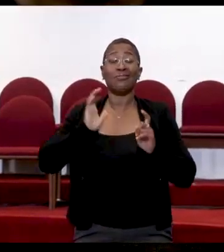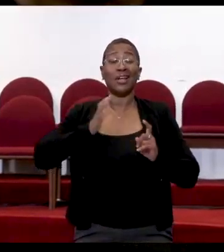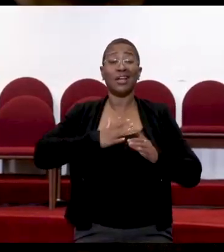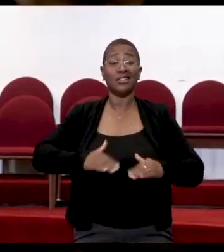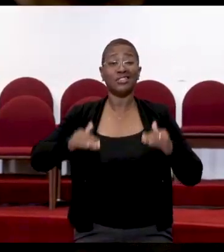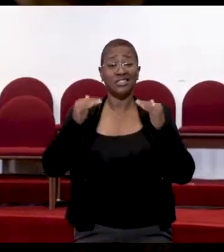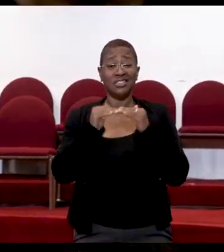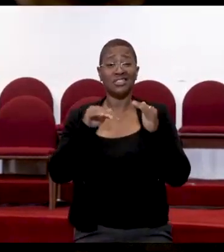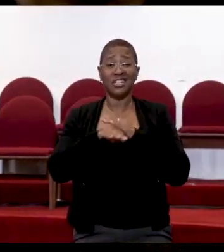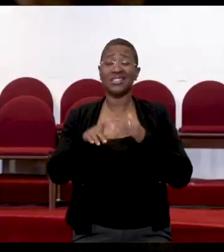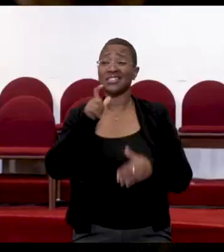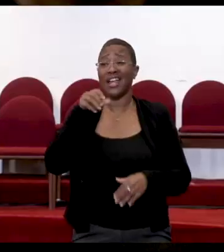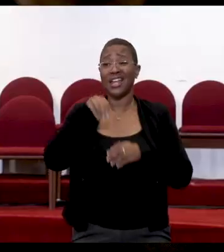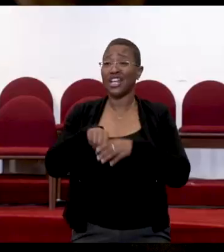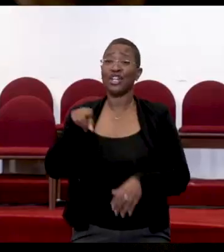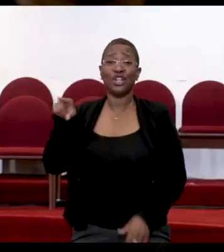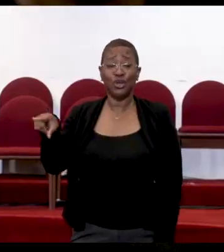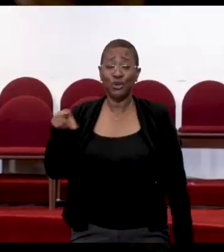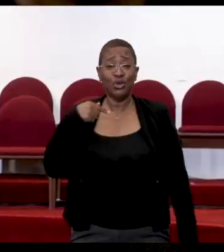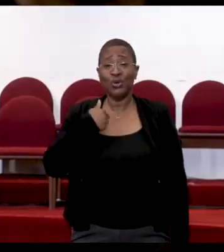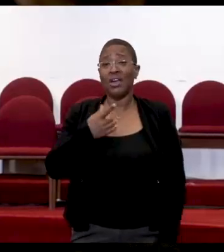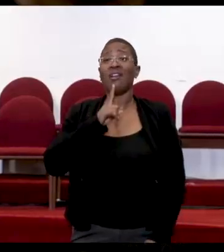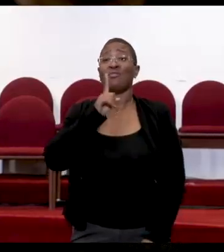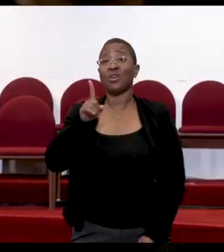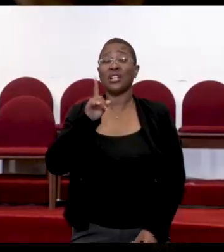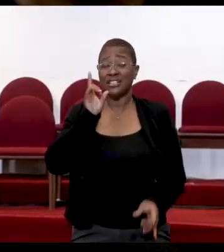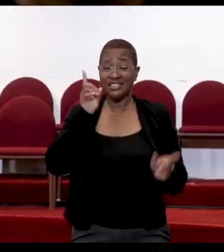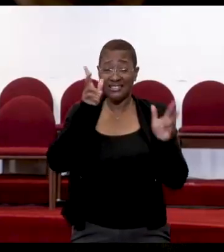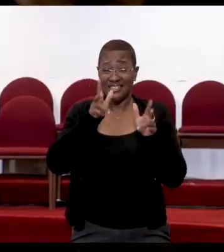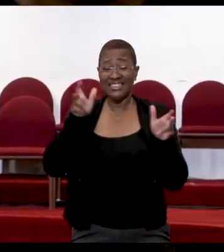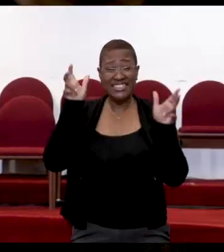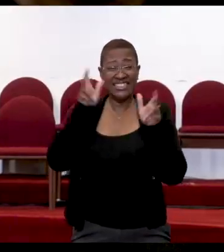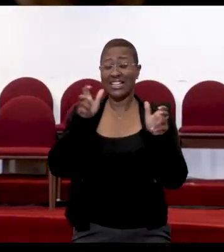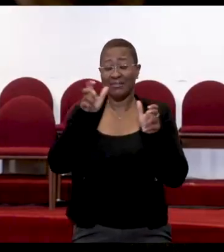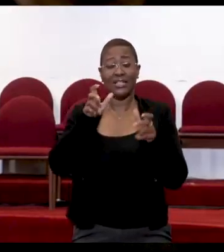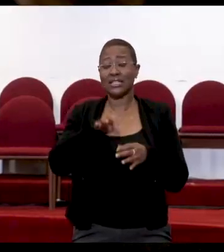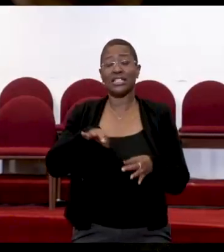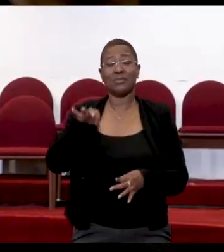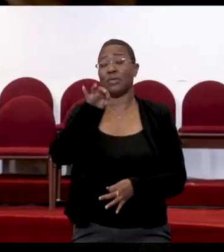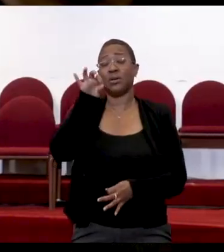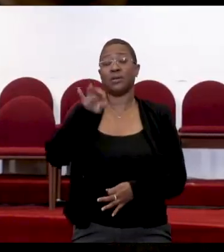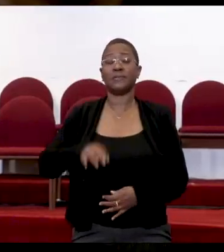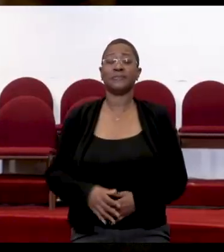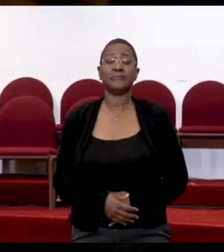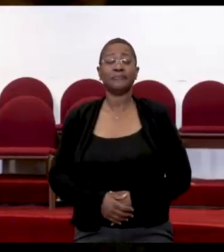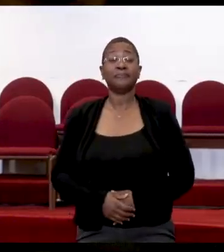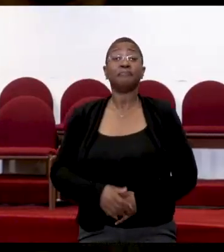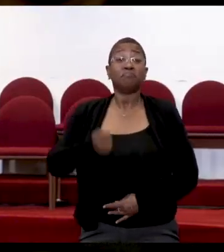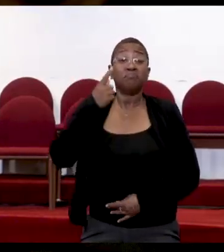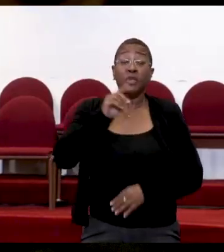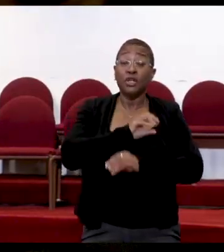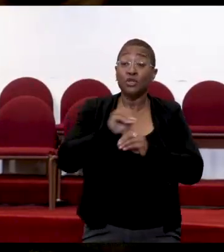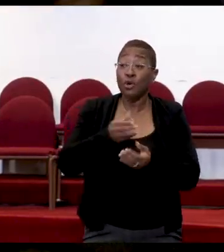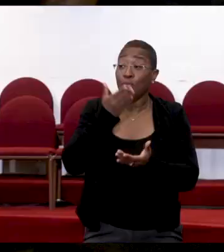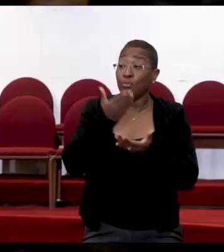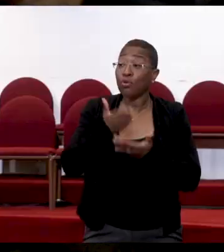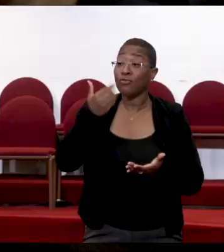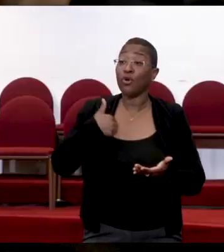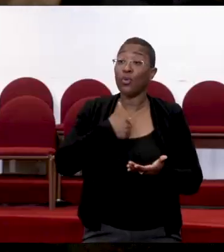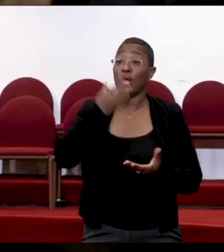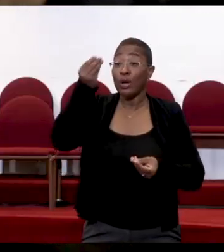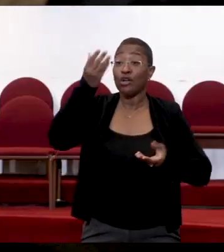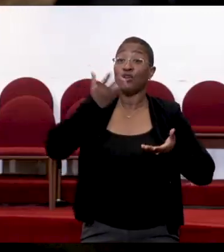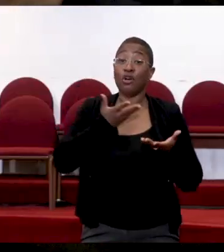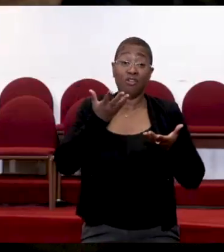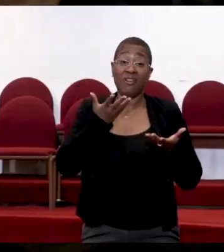not in you, so you have a very devious spirit. There's no proof that we were notified